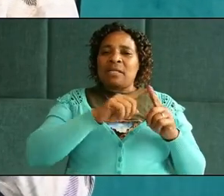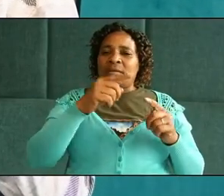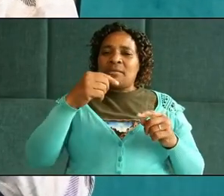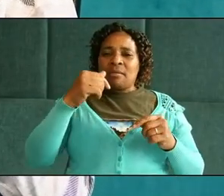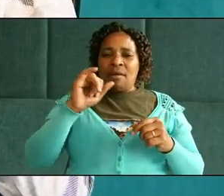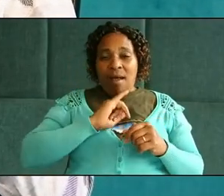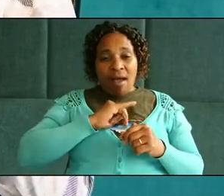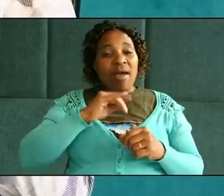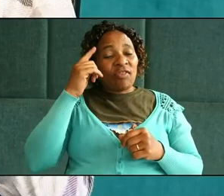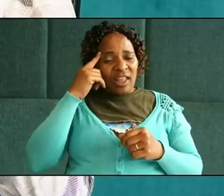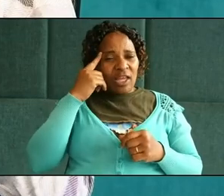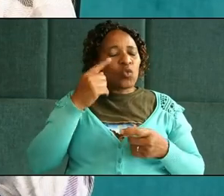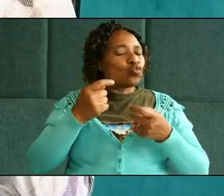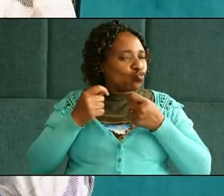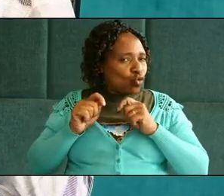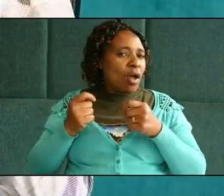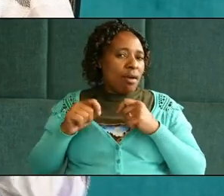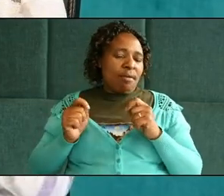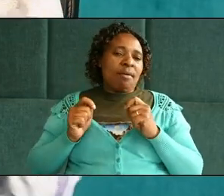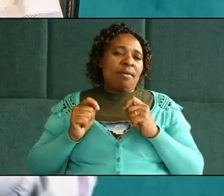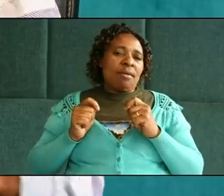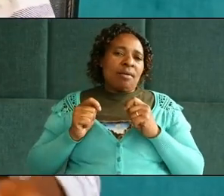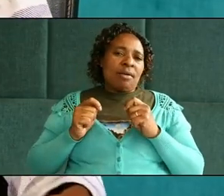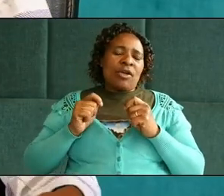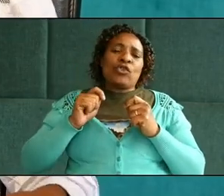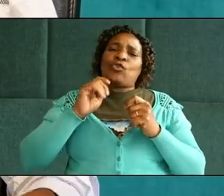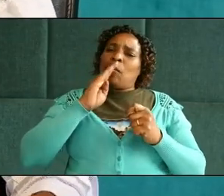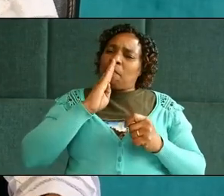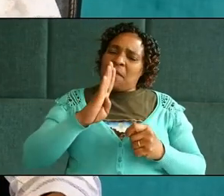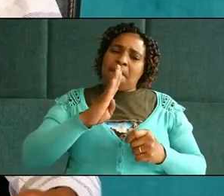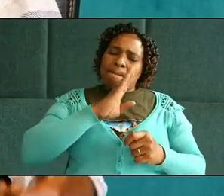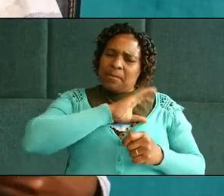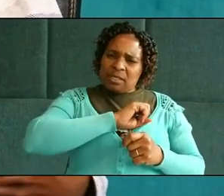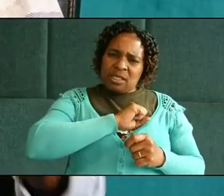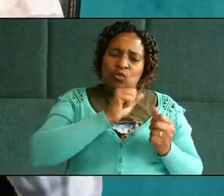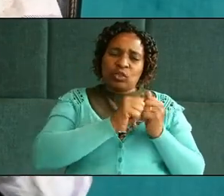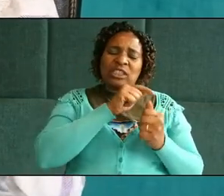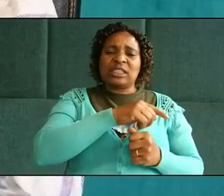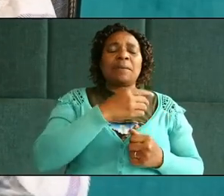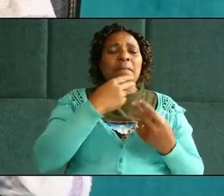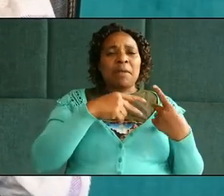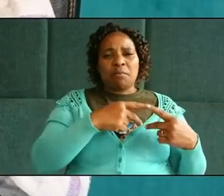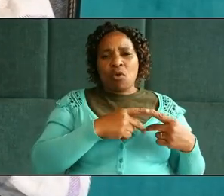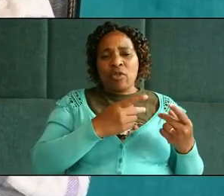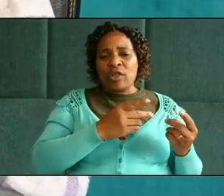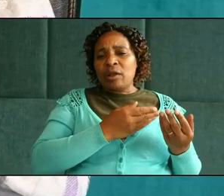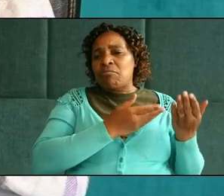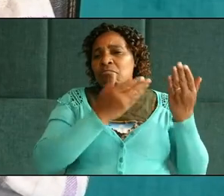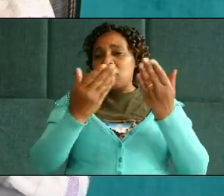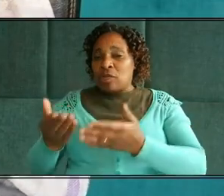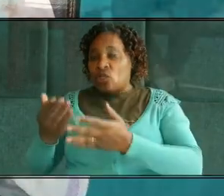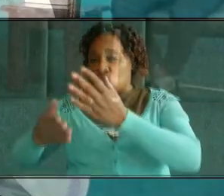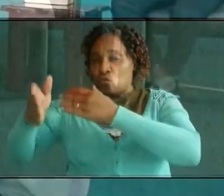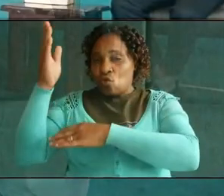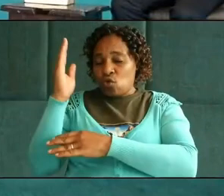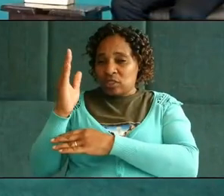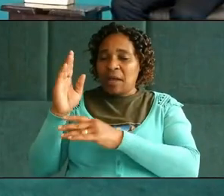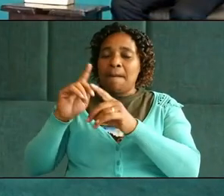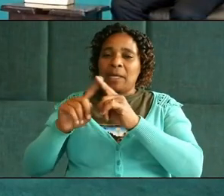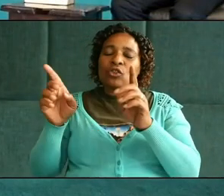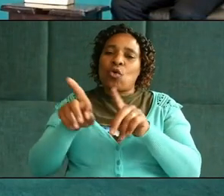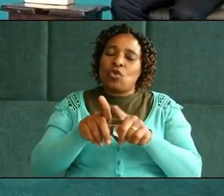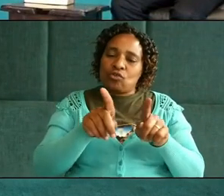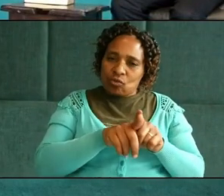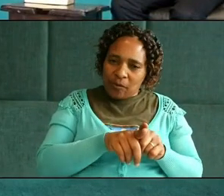we should just strive to be patient to these guys and bring them to God. But also I